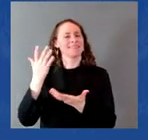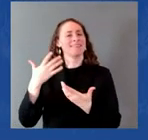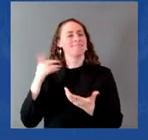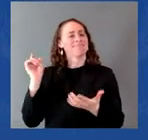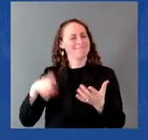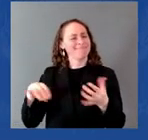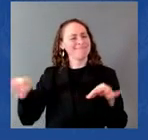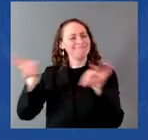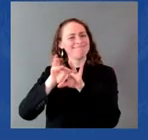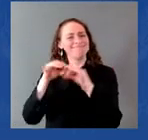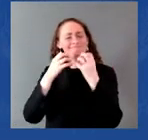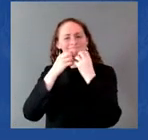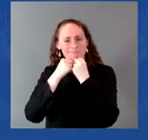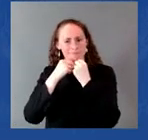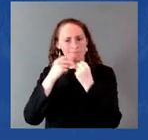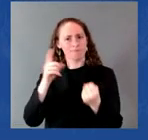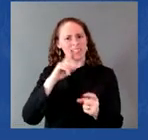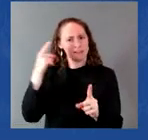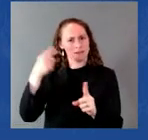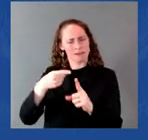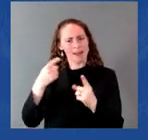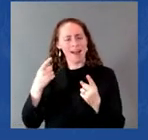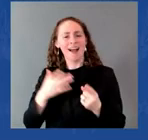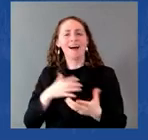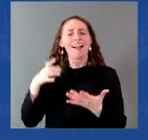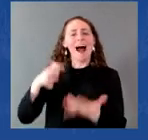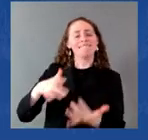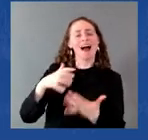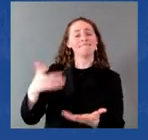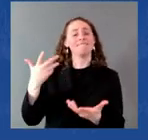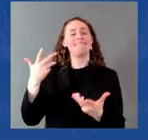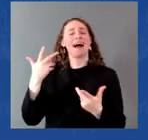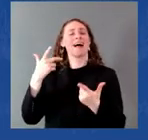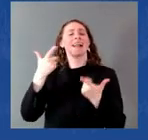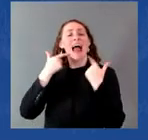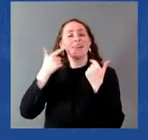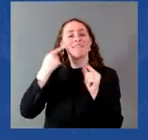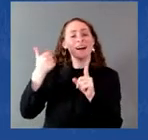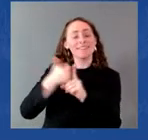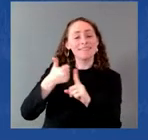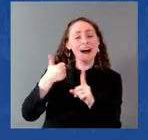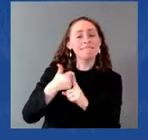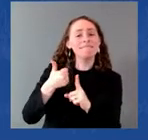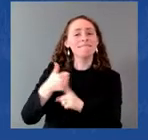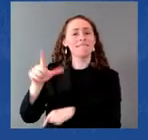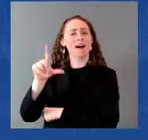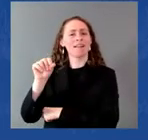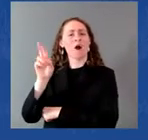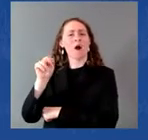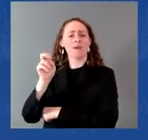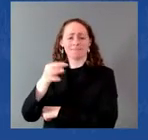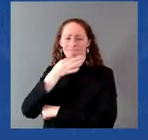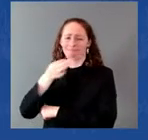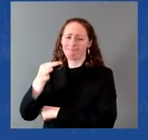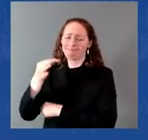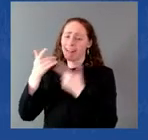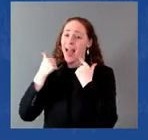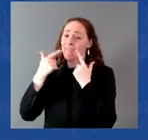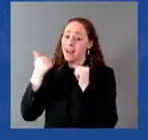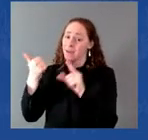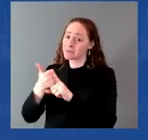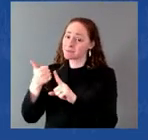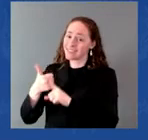94 Emmy nominations, the most ever for one person in history. 20 wins, 370 Emmy nominations